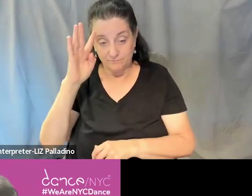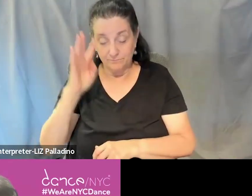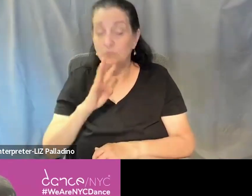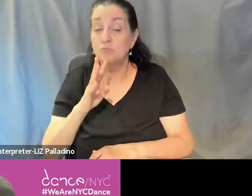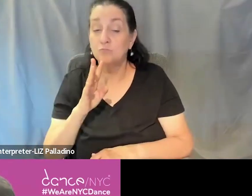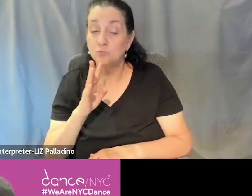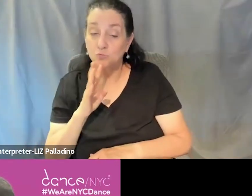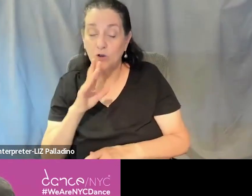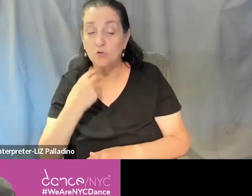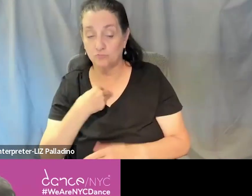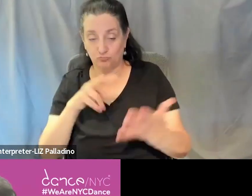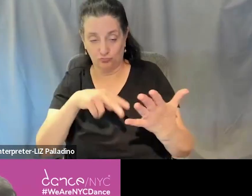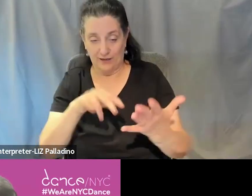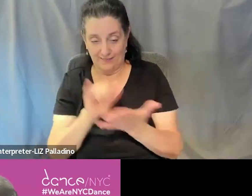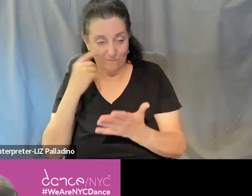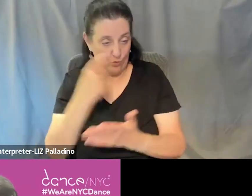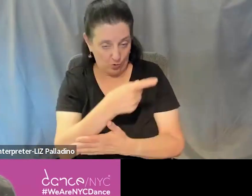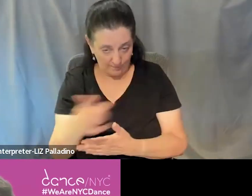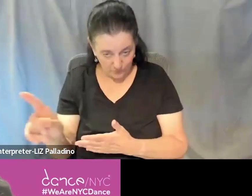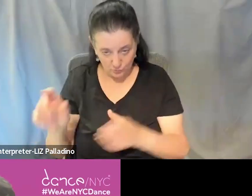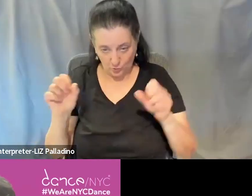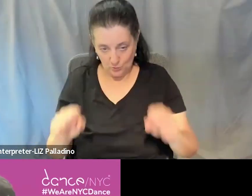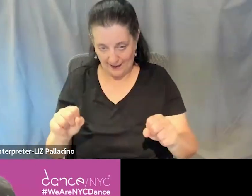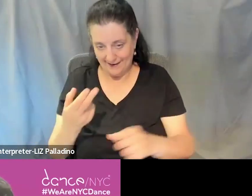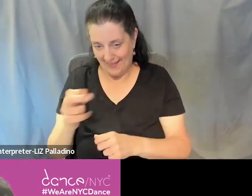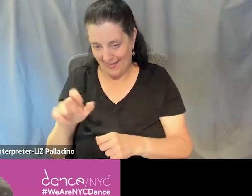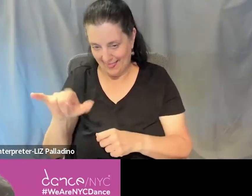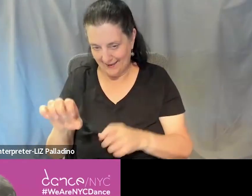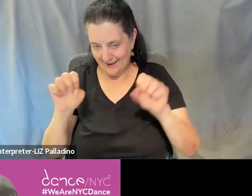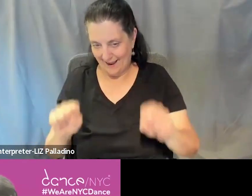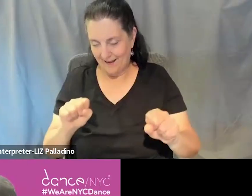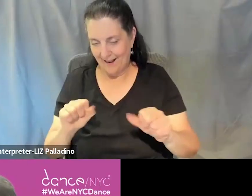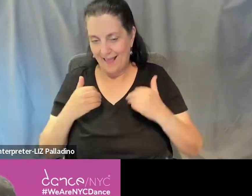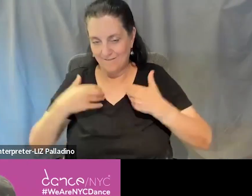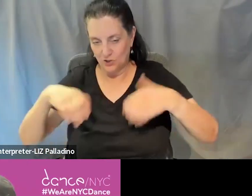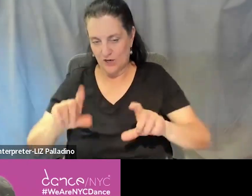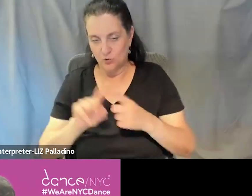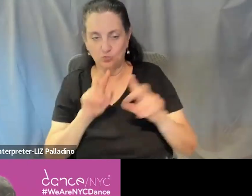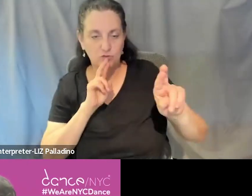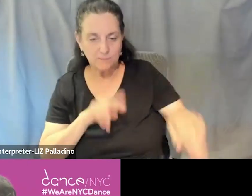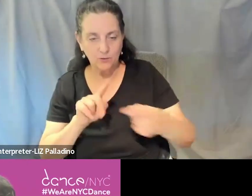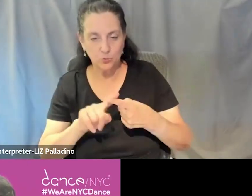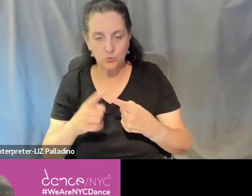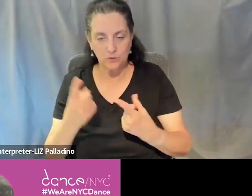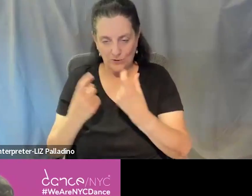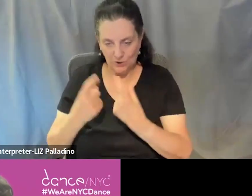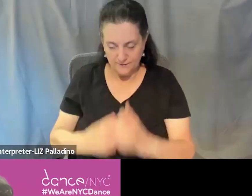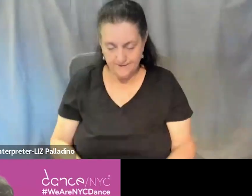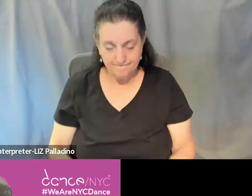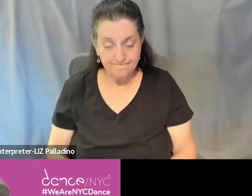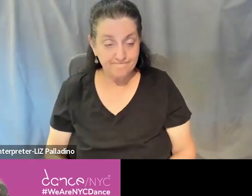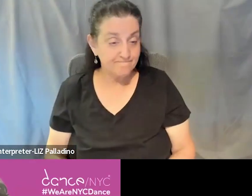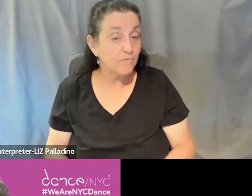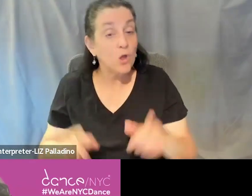for conversation and for Hallie to be able to respond to some of the questions. We also ask that you